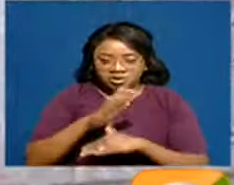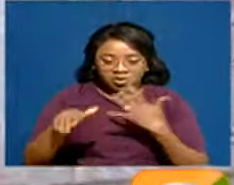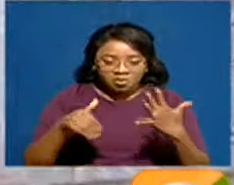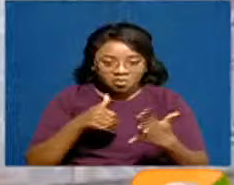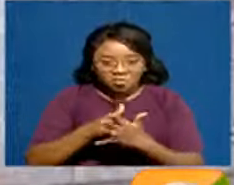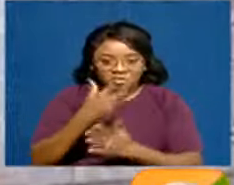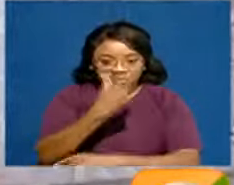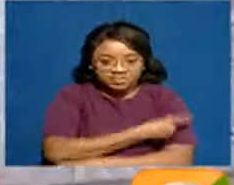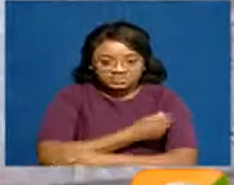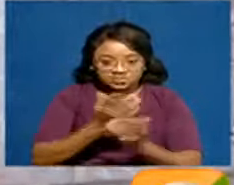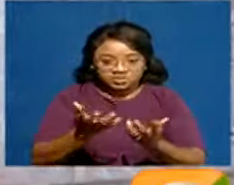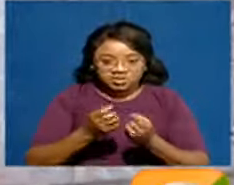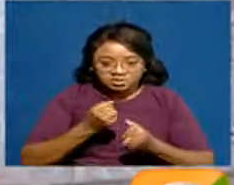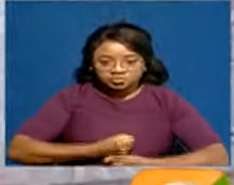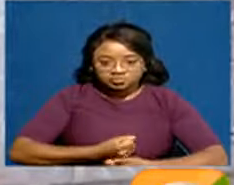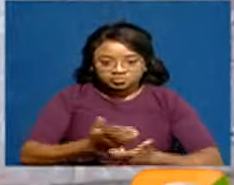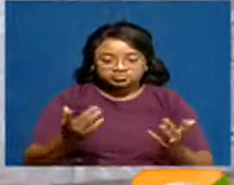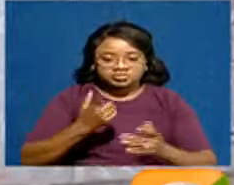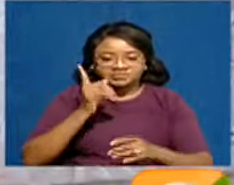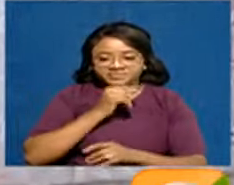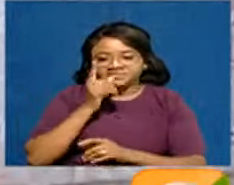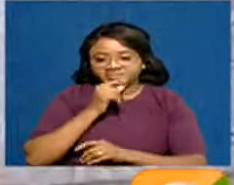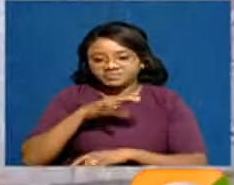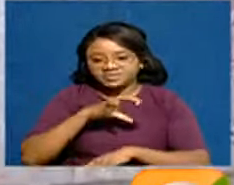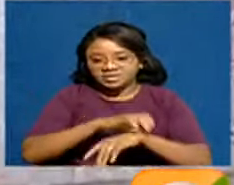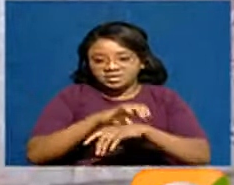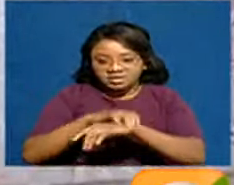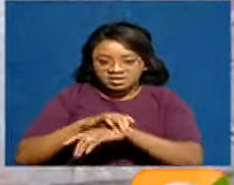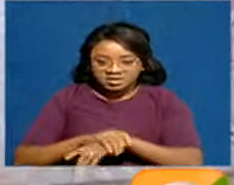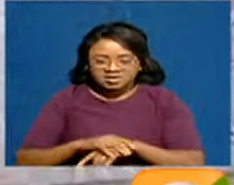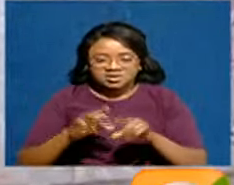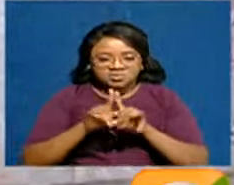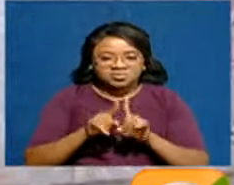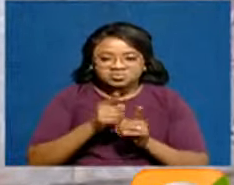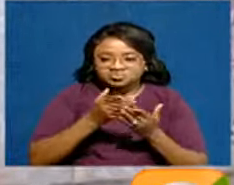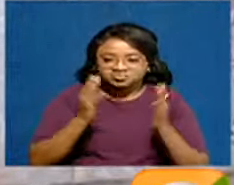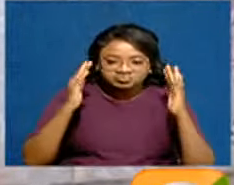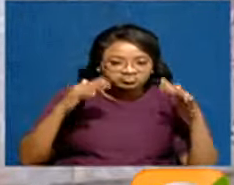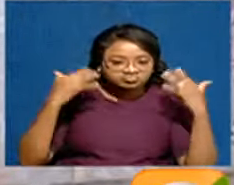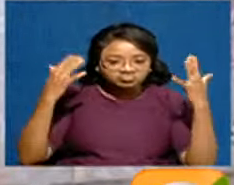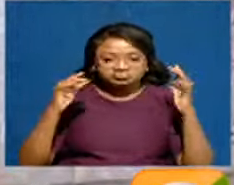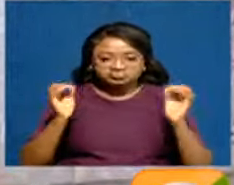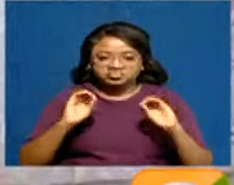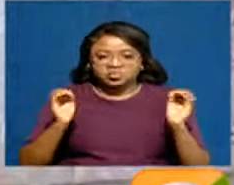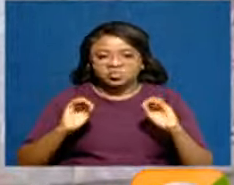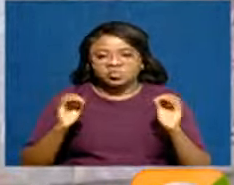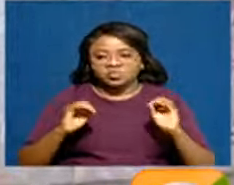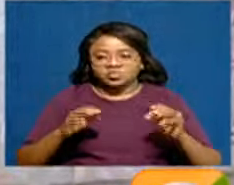for vaccinations have been received, and therefore there should be no worry. There is no cause of alarm.